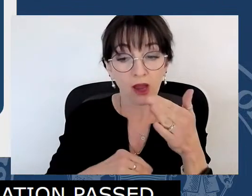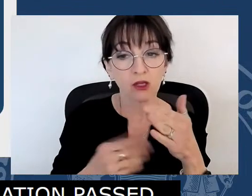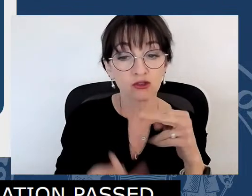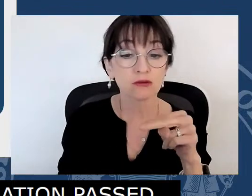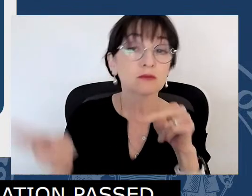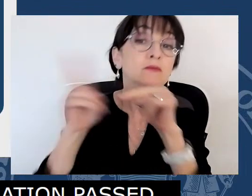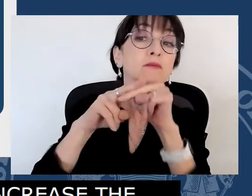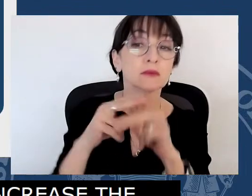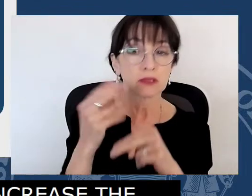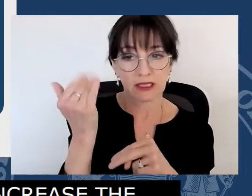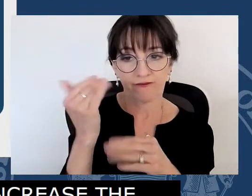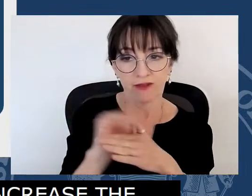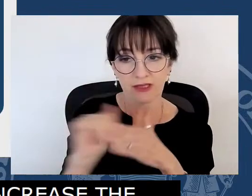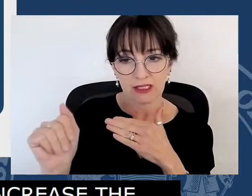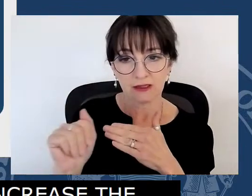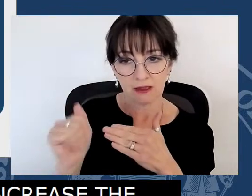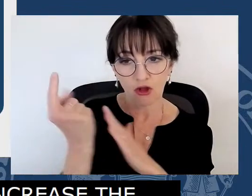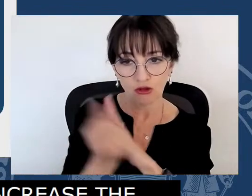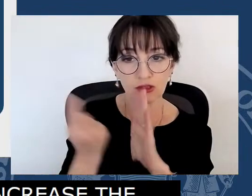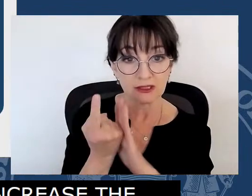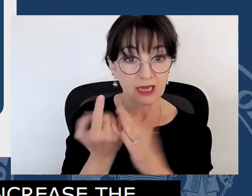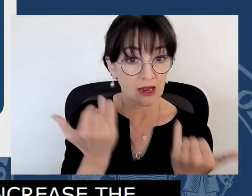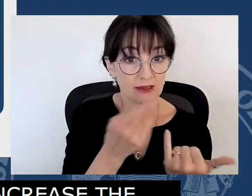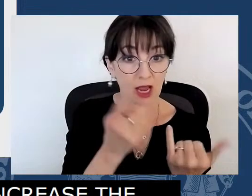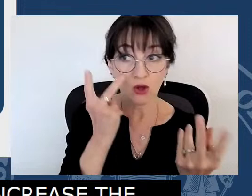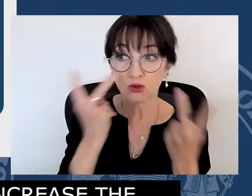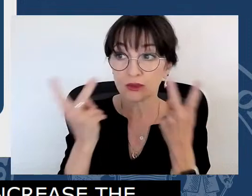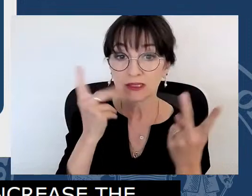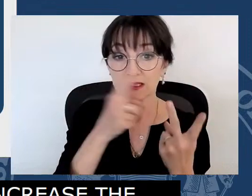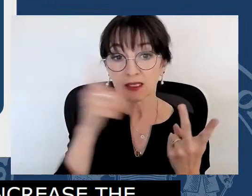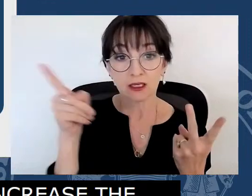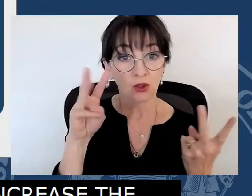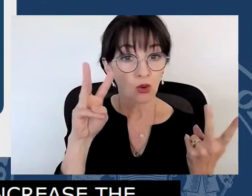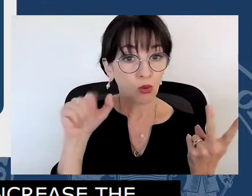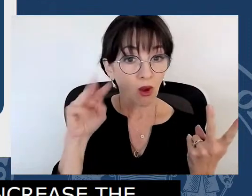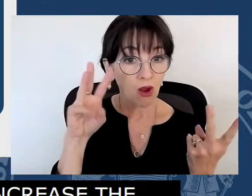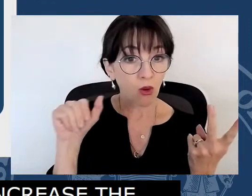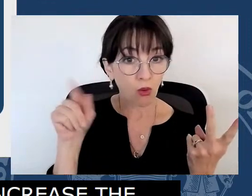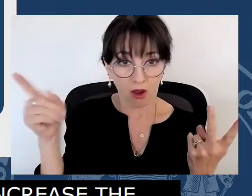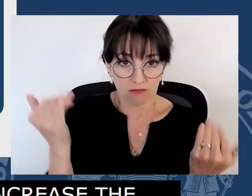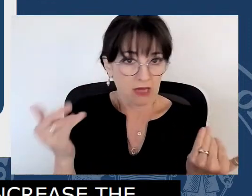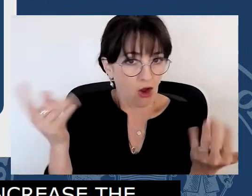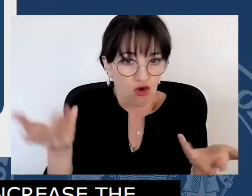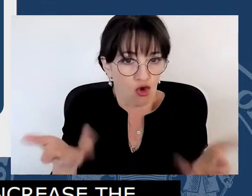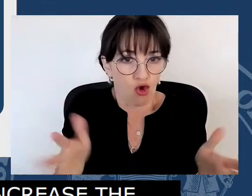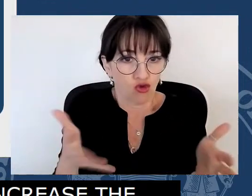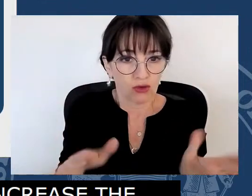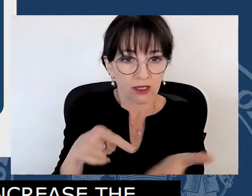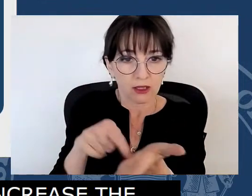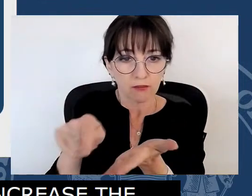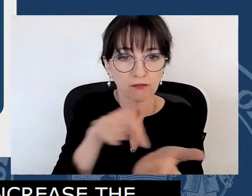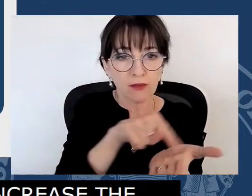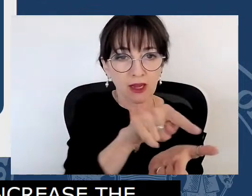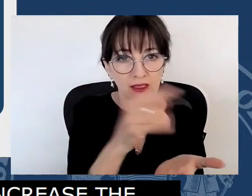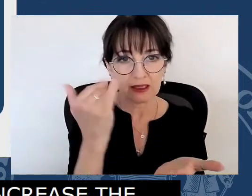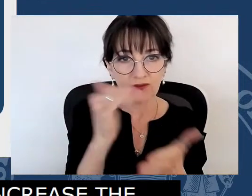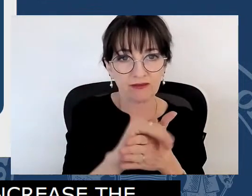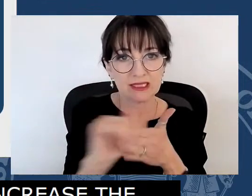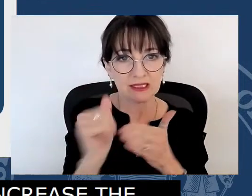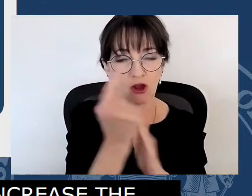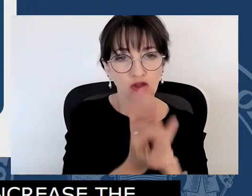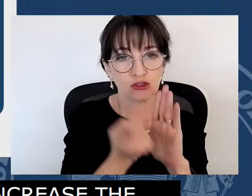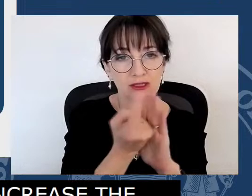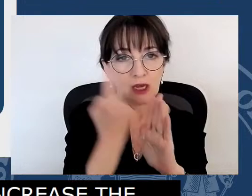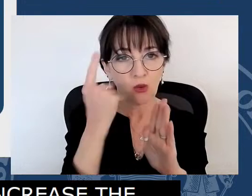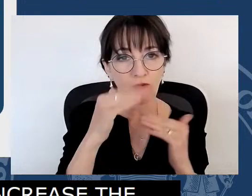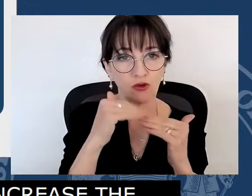to a Wawa store or most places out there, everybody's already paying $15 a wage, because in order to compete